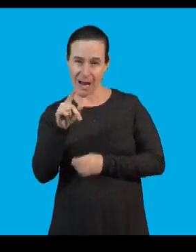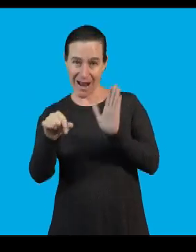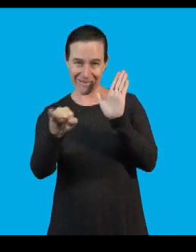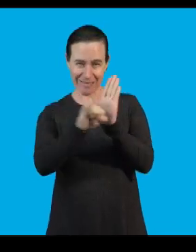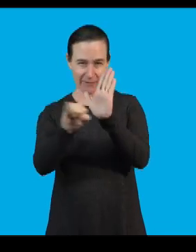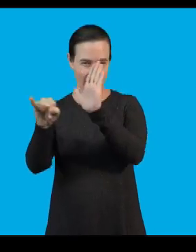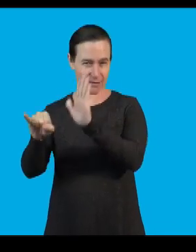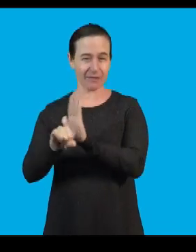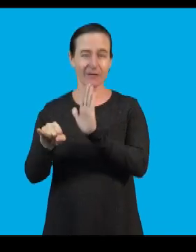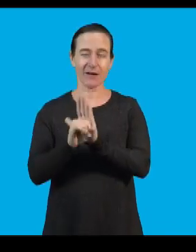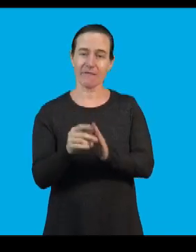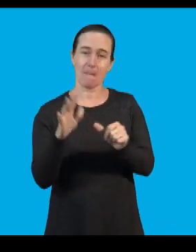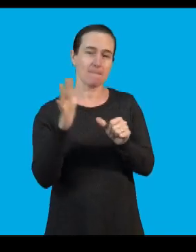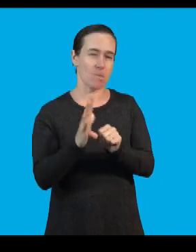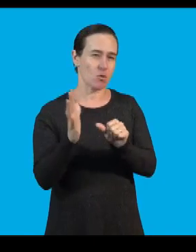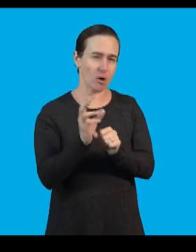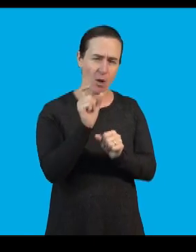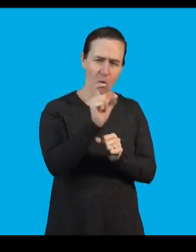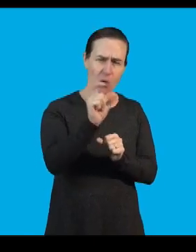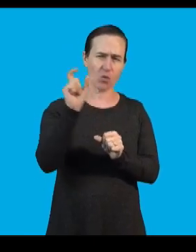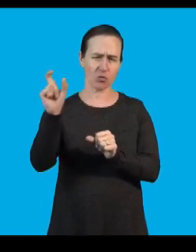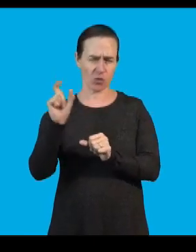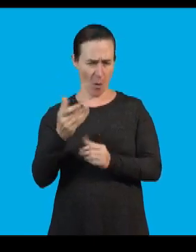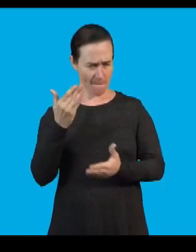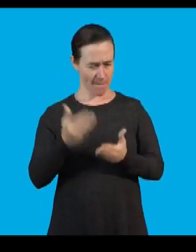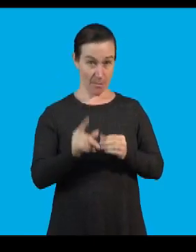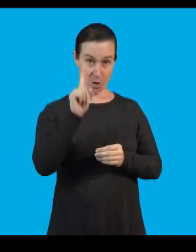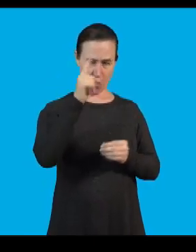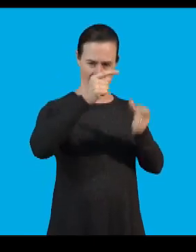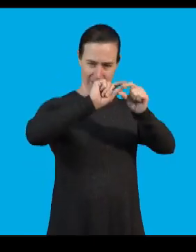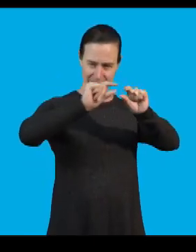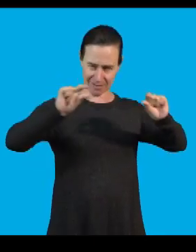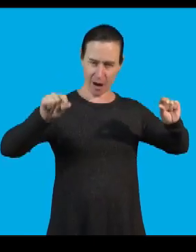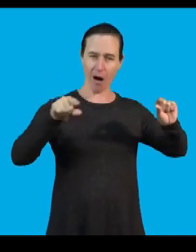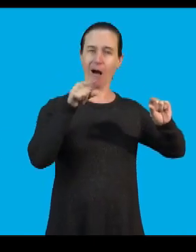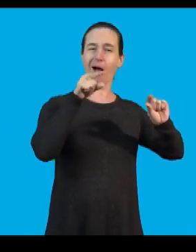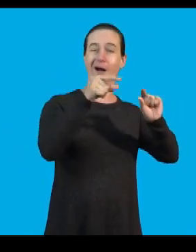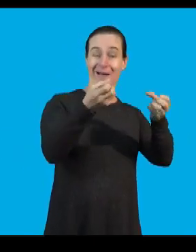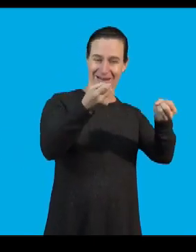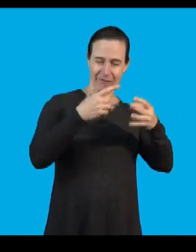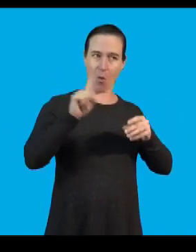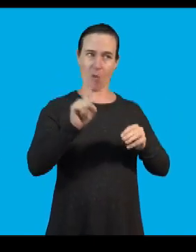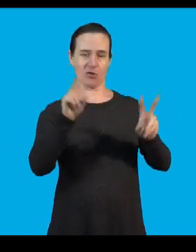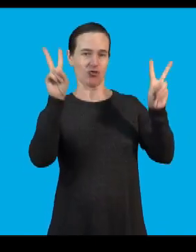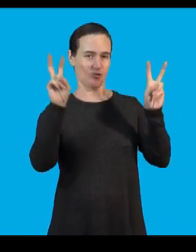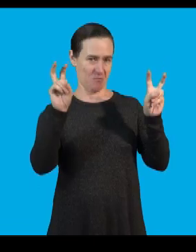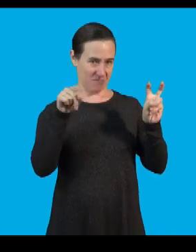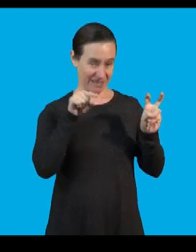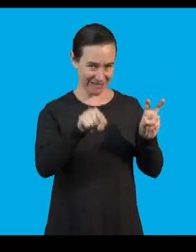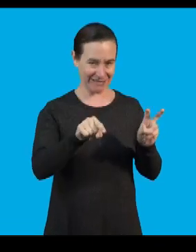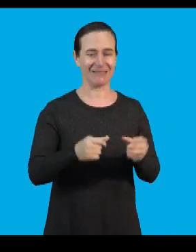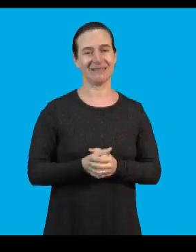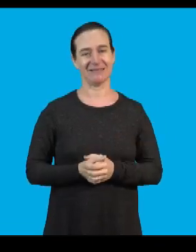keywords. This is very important, all right? Or a topic sentence. all right? Because